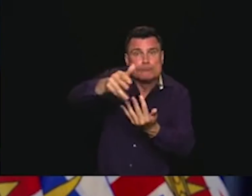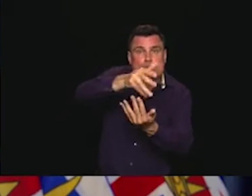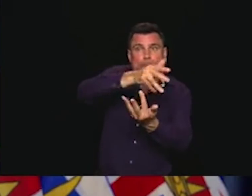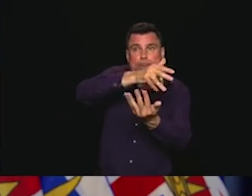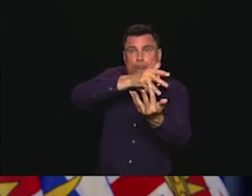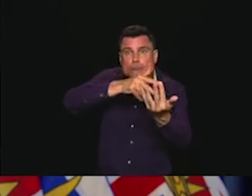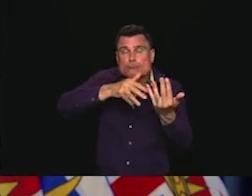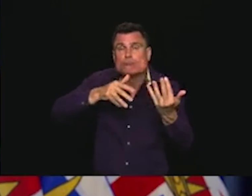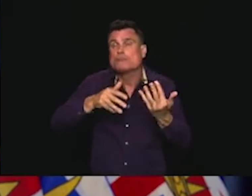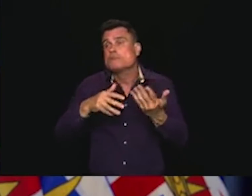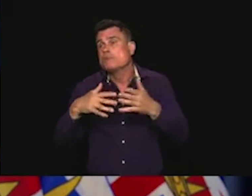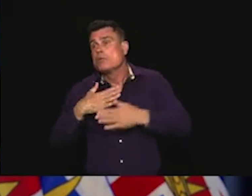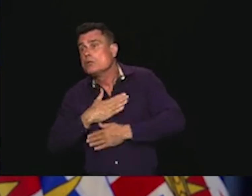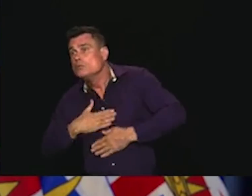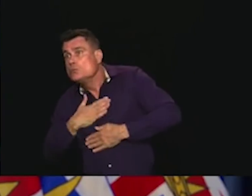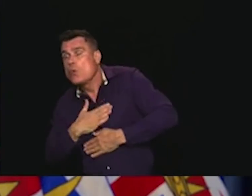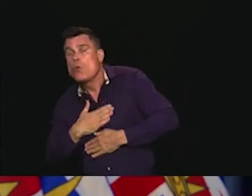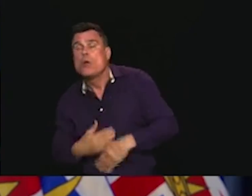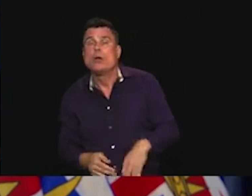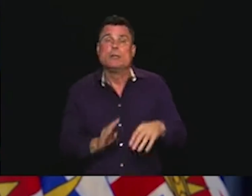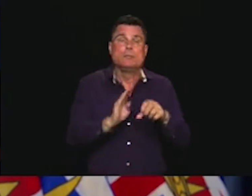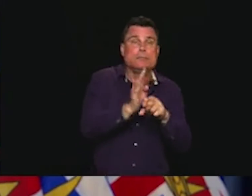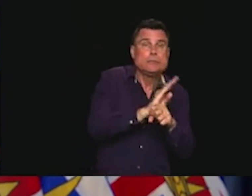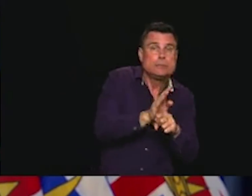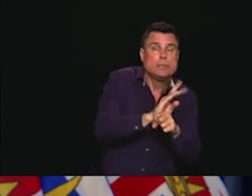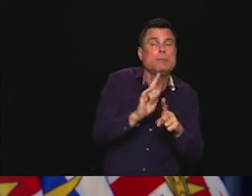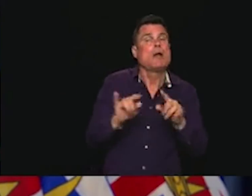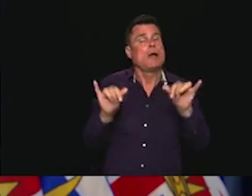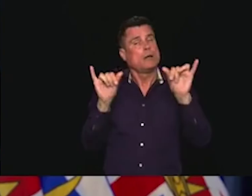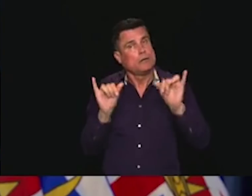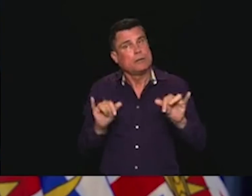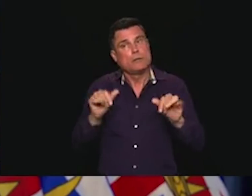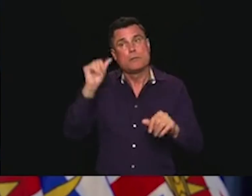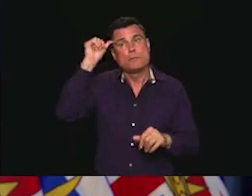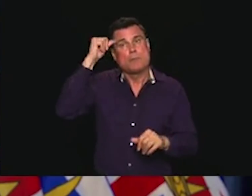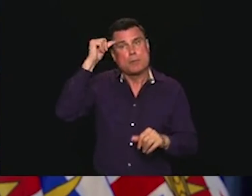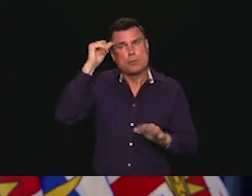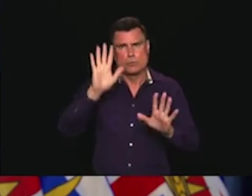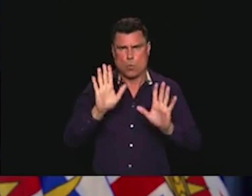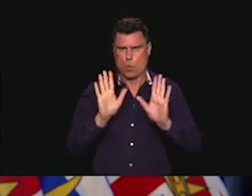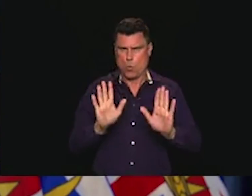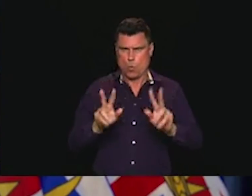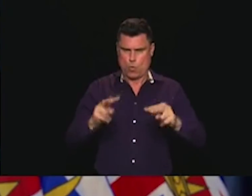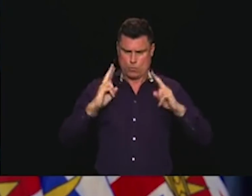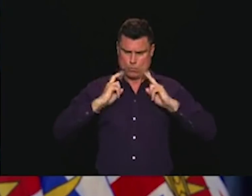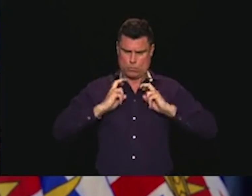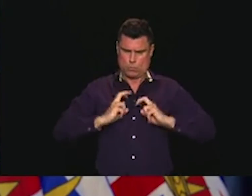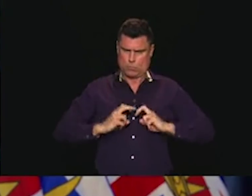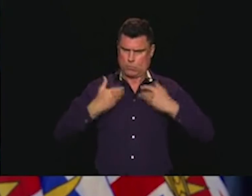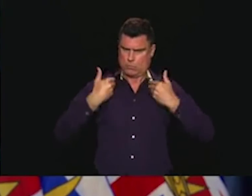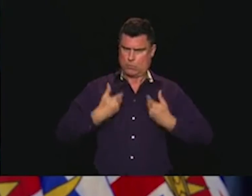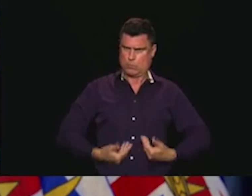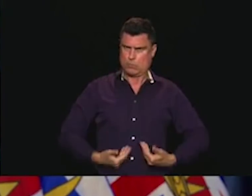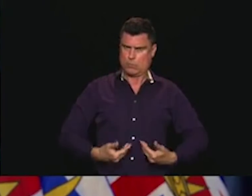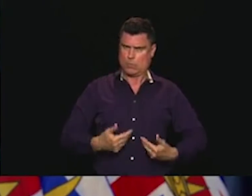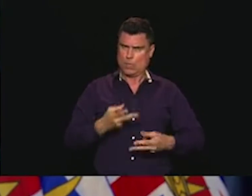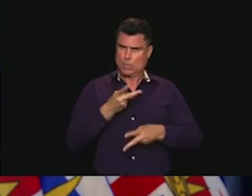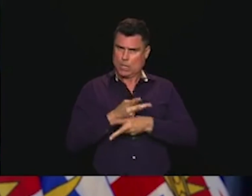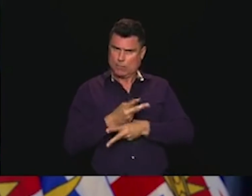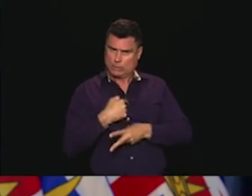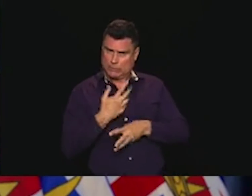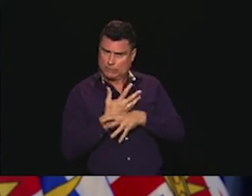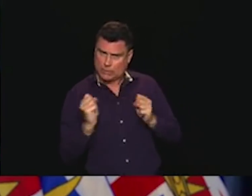professional, your regulatory college has guidelines for you that you can use to safely expand the activities